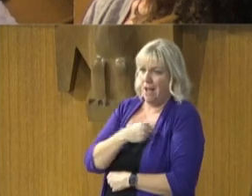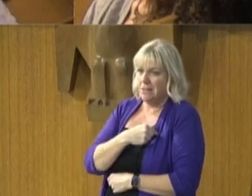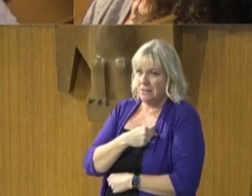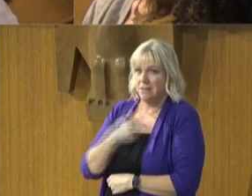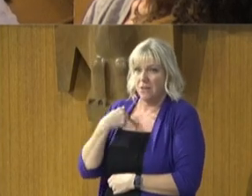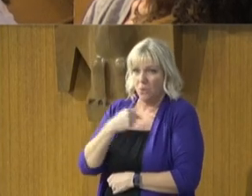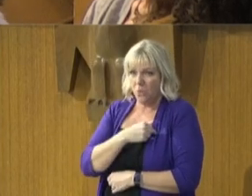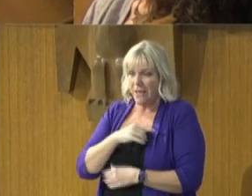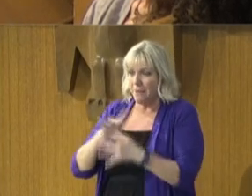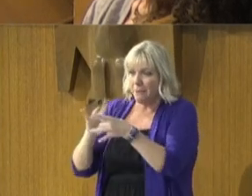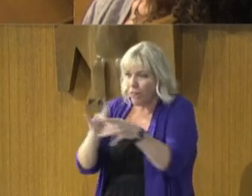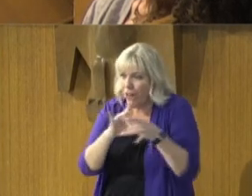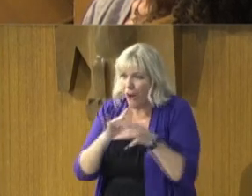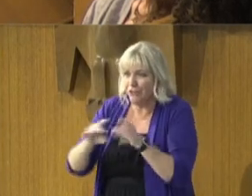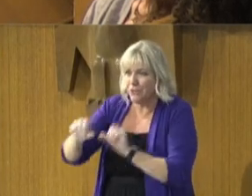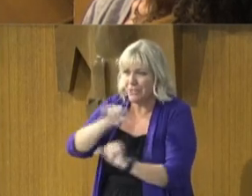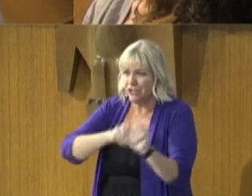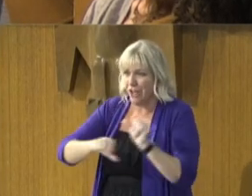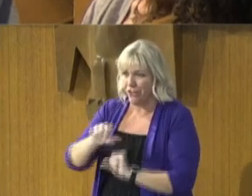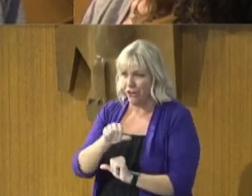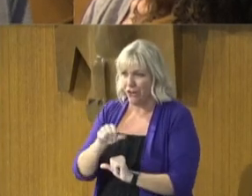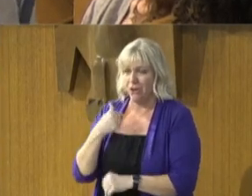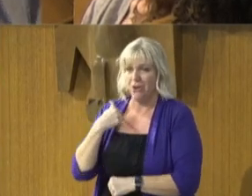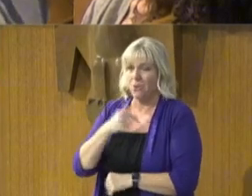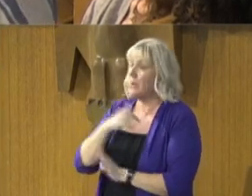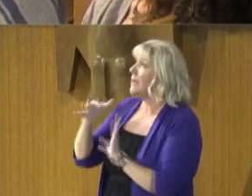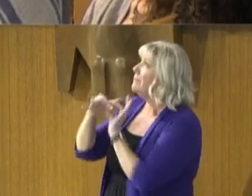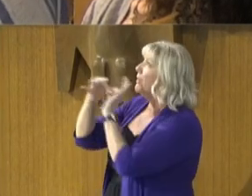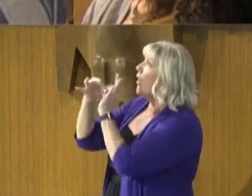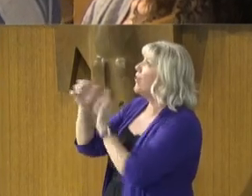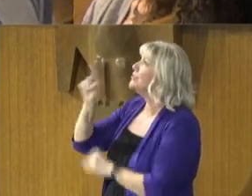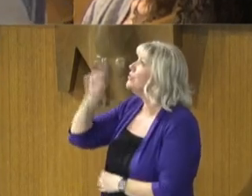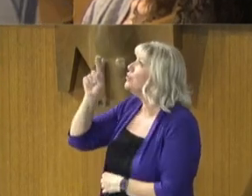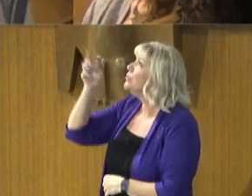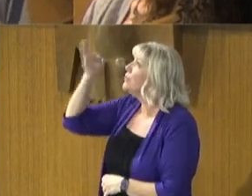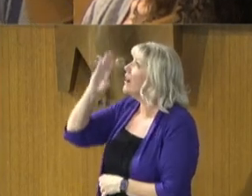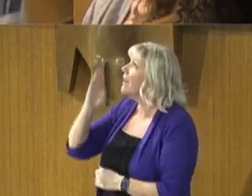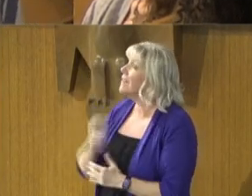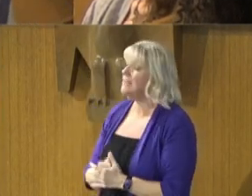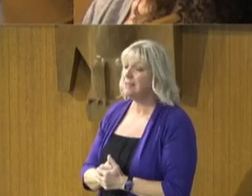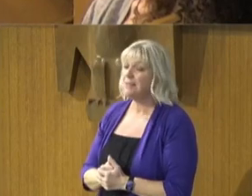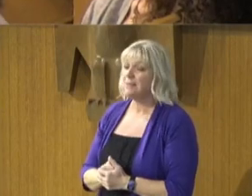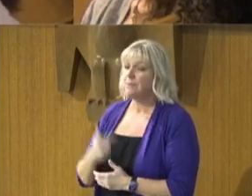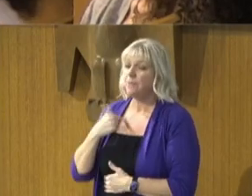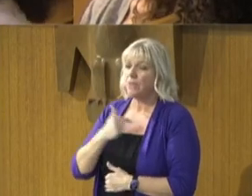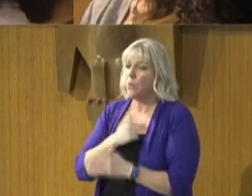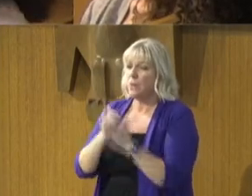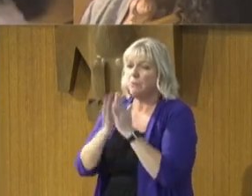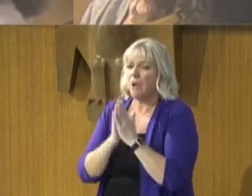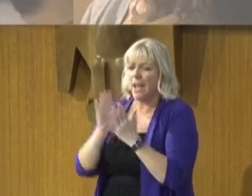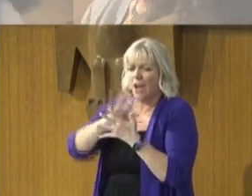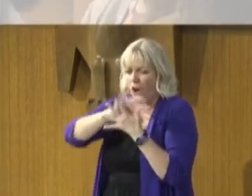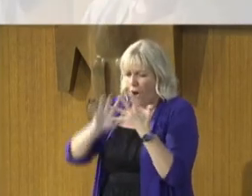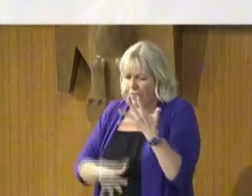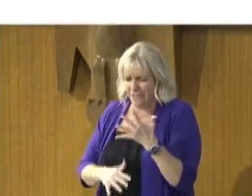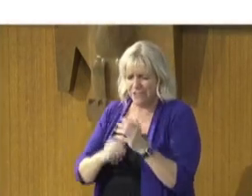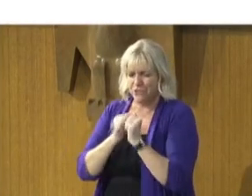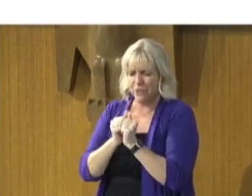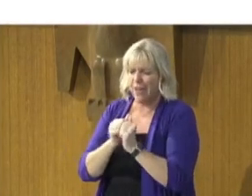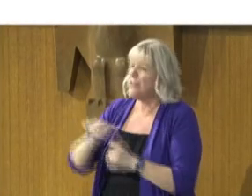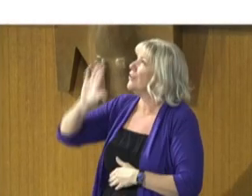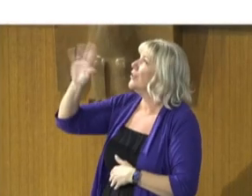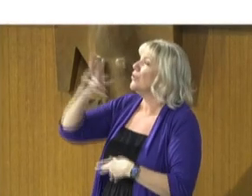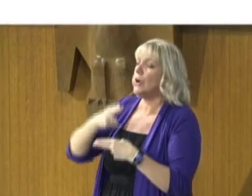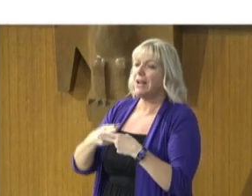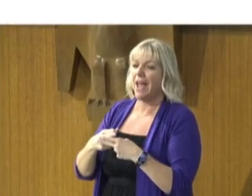to each other, people who belong to you, O God. We pray all of this together in your name, saying with